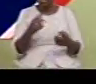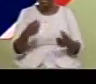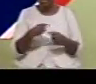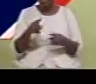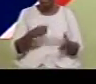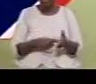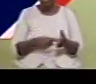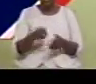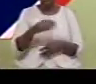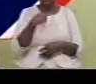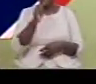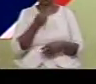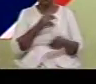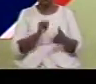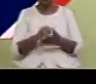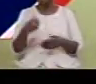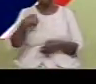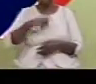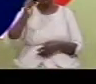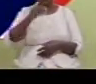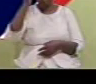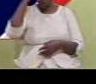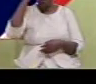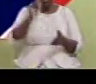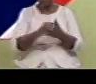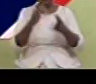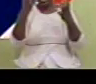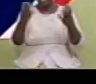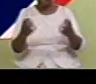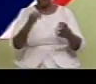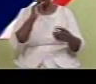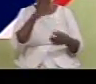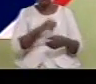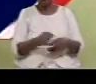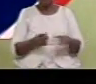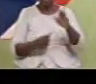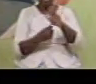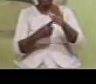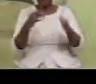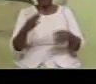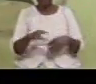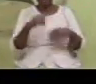death was the penalty. Leper was a symbol of sin, showing that